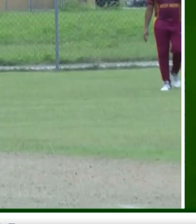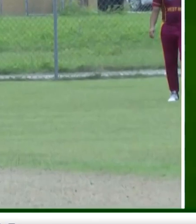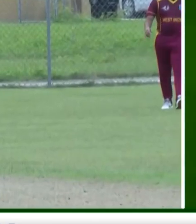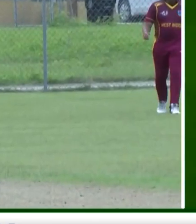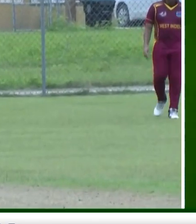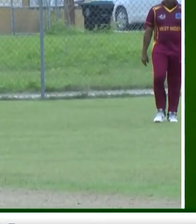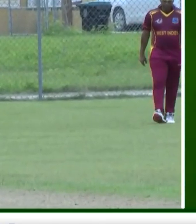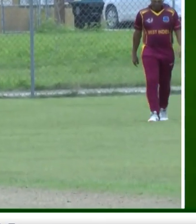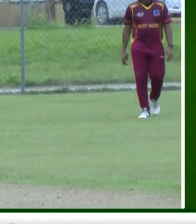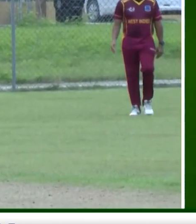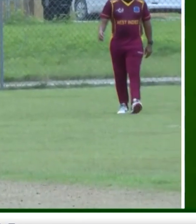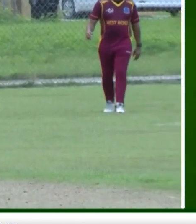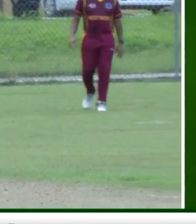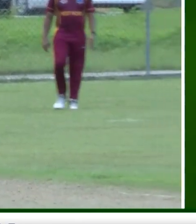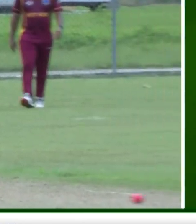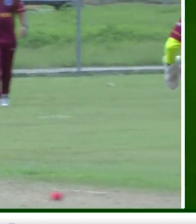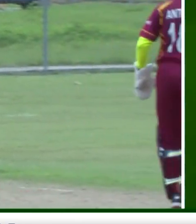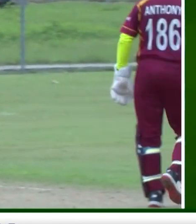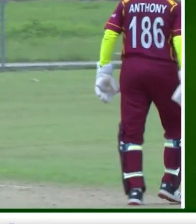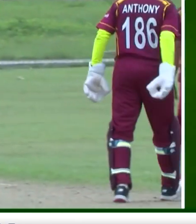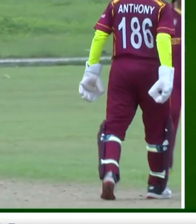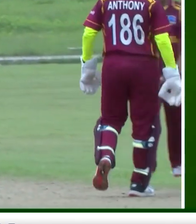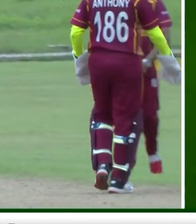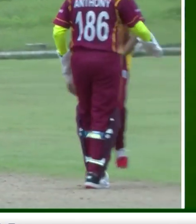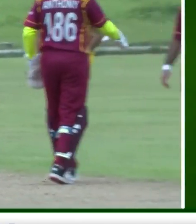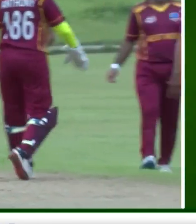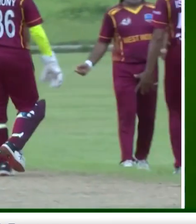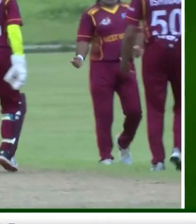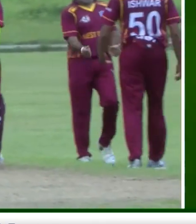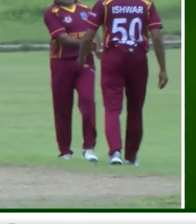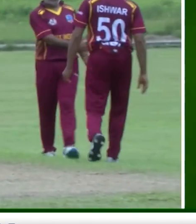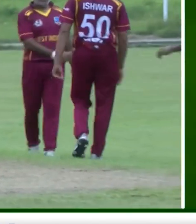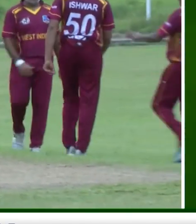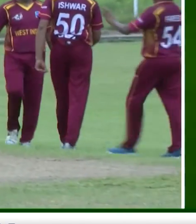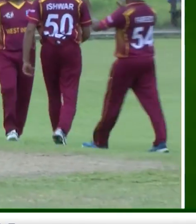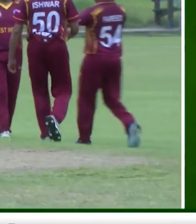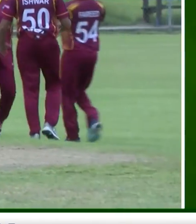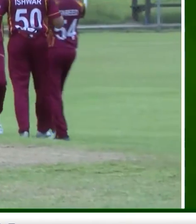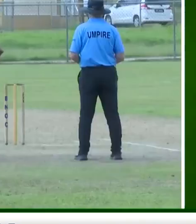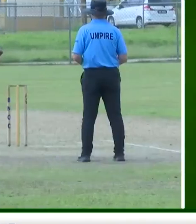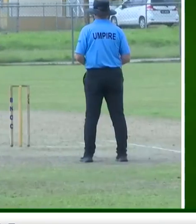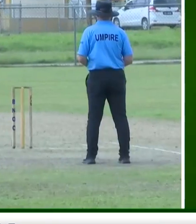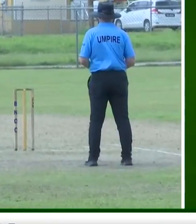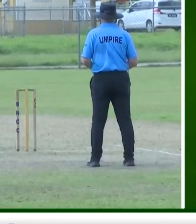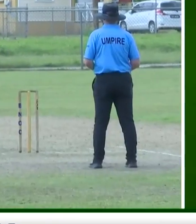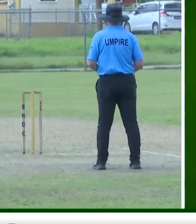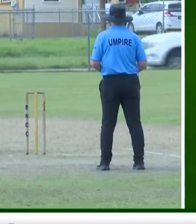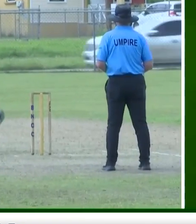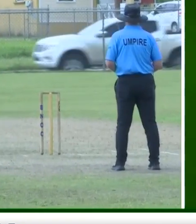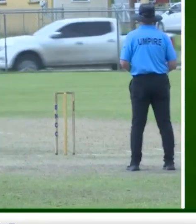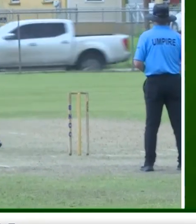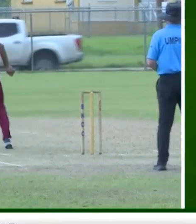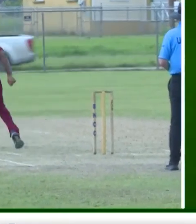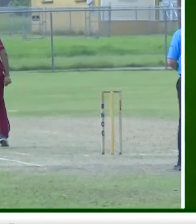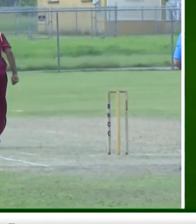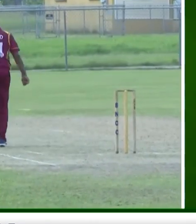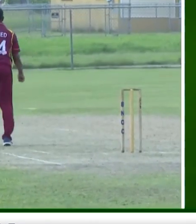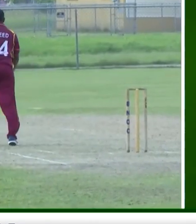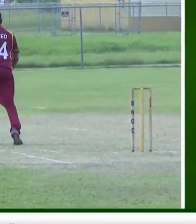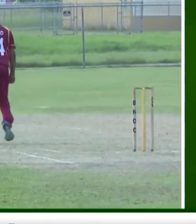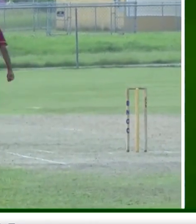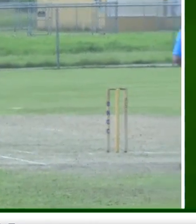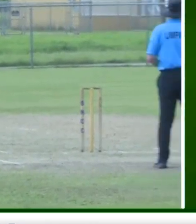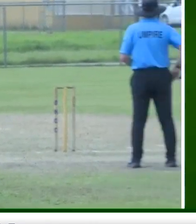with 37 and Fakar Dungara 30. While captain of the Windies Masters side, Zamin Amin, took 3 for 14 from his